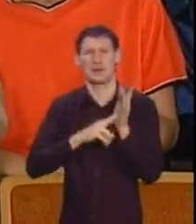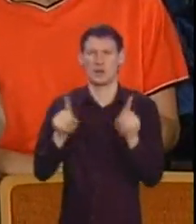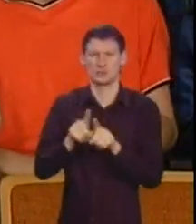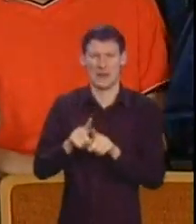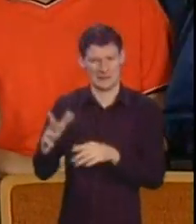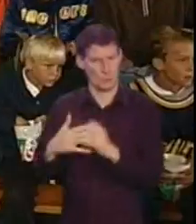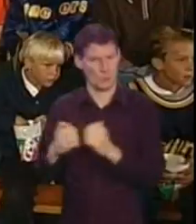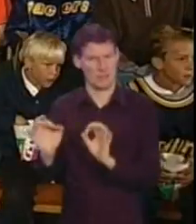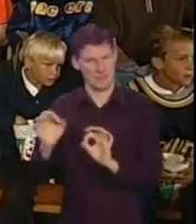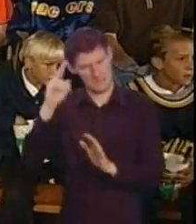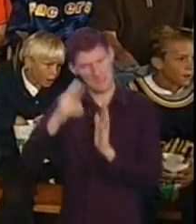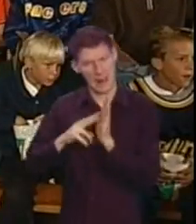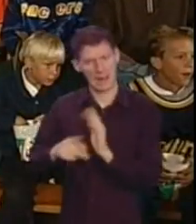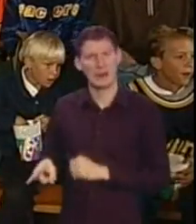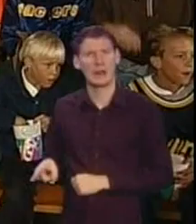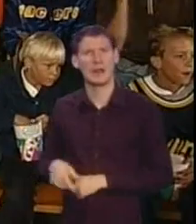weekend.